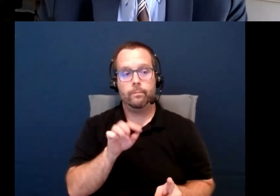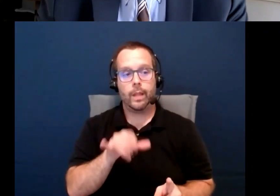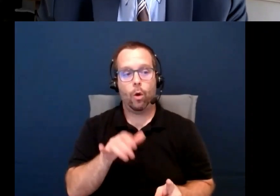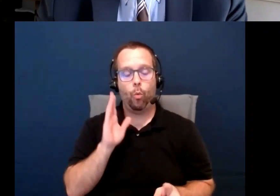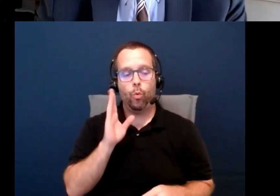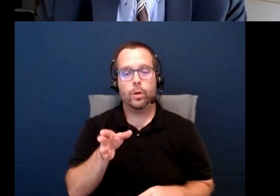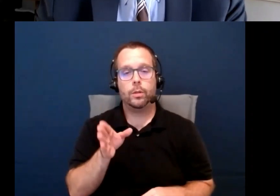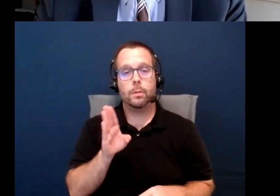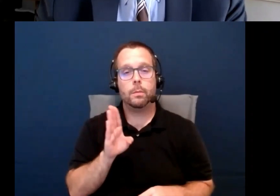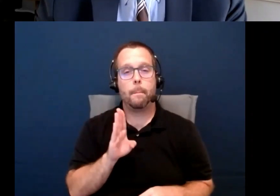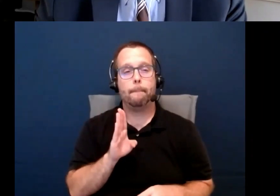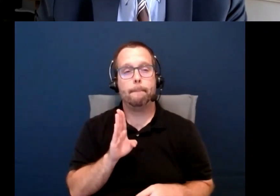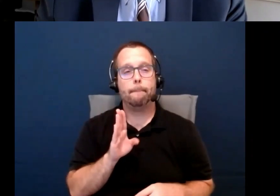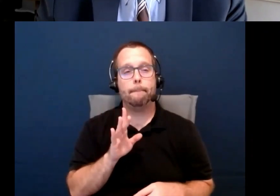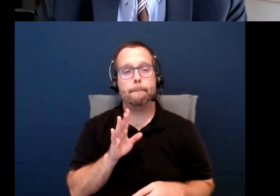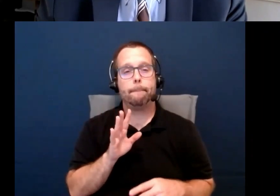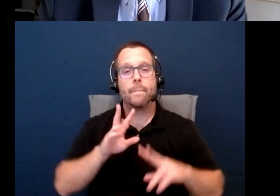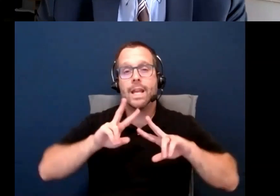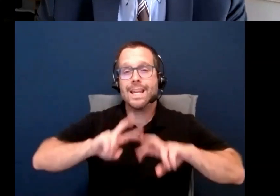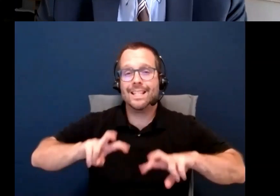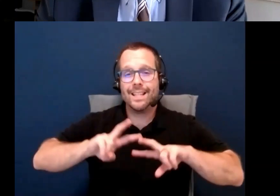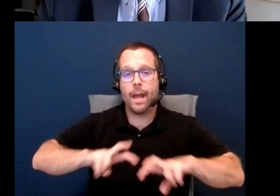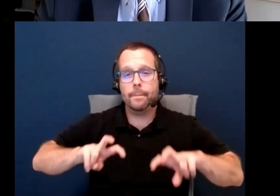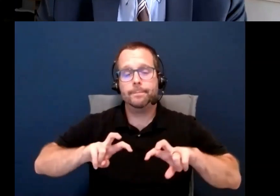would be examining